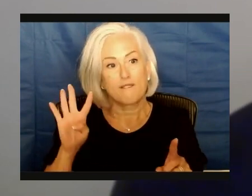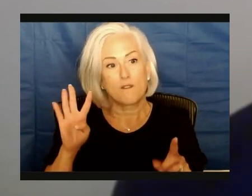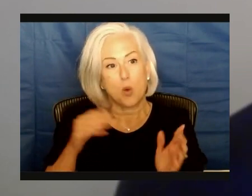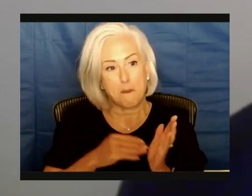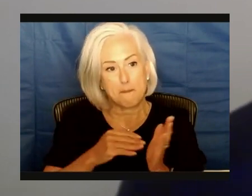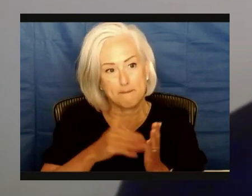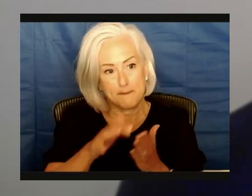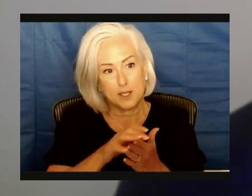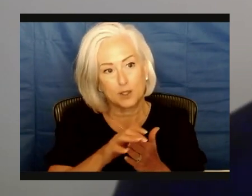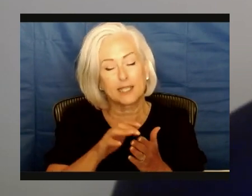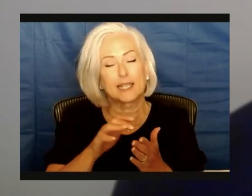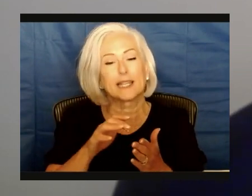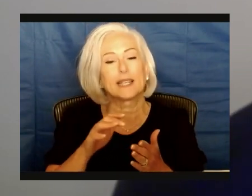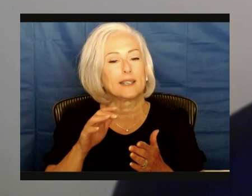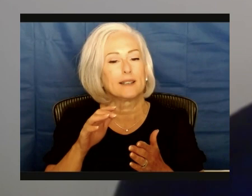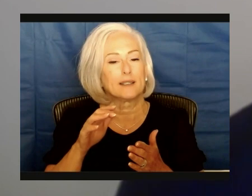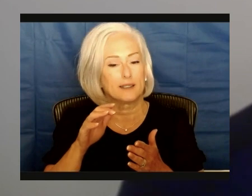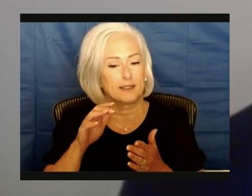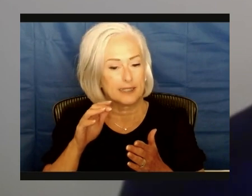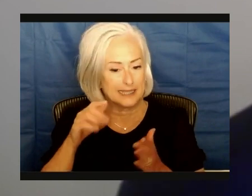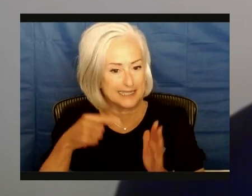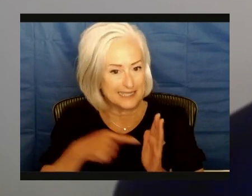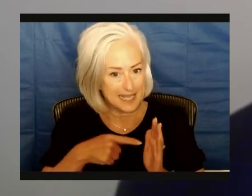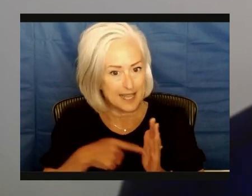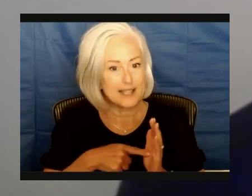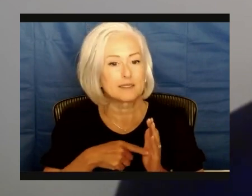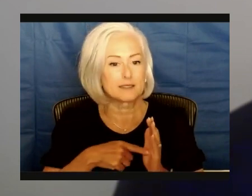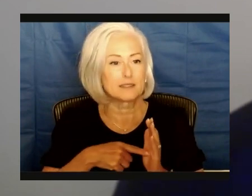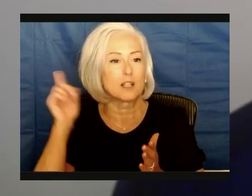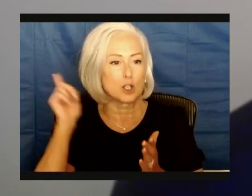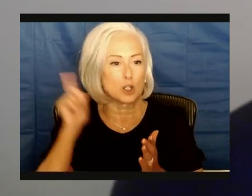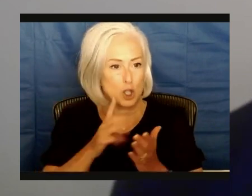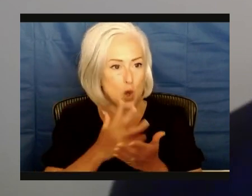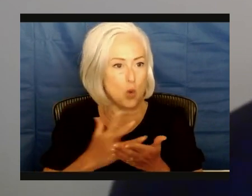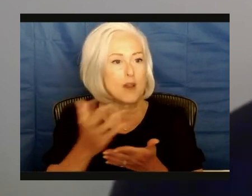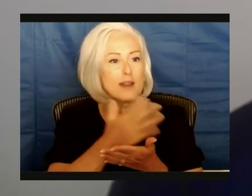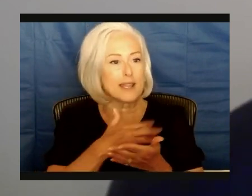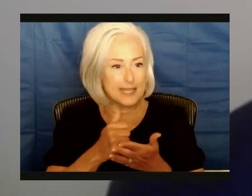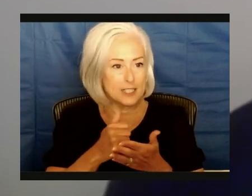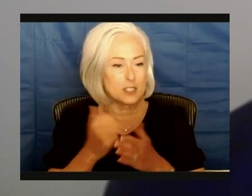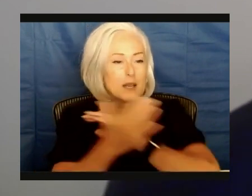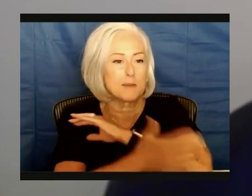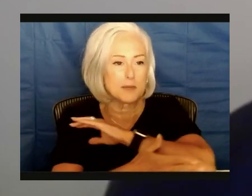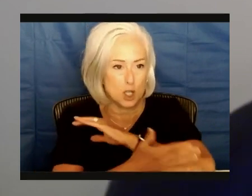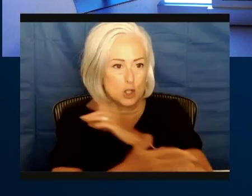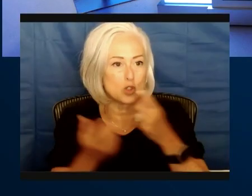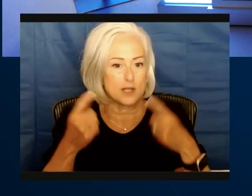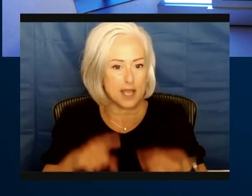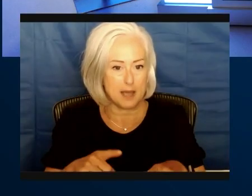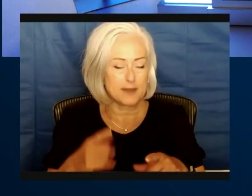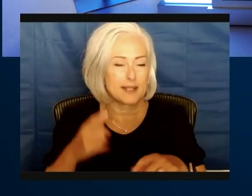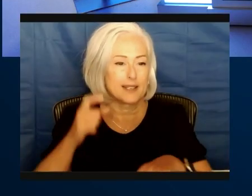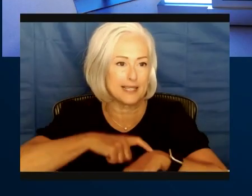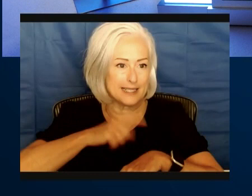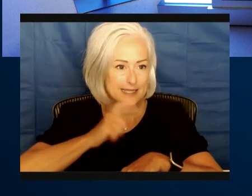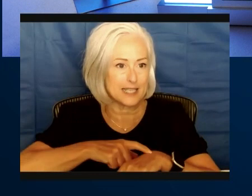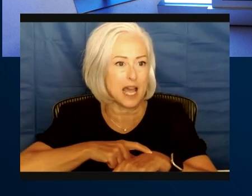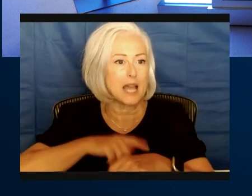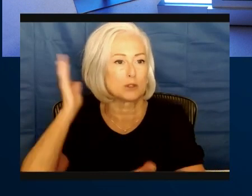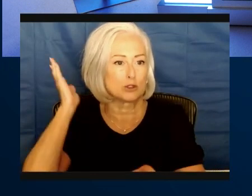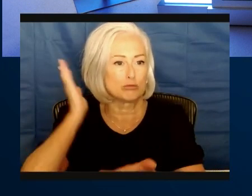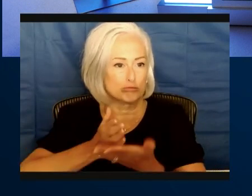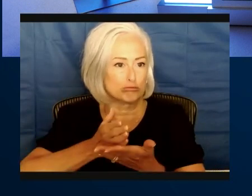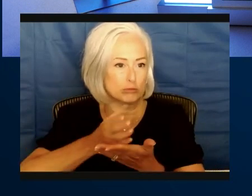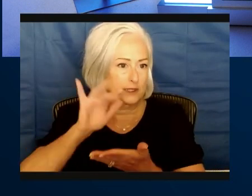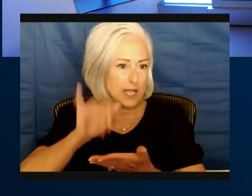income country, and it is high time we bring an end to this emerging epidemic. Yeah, that sounds